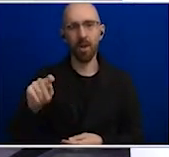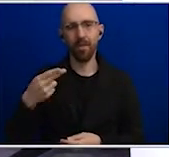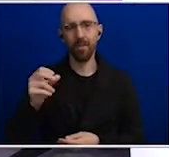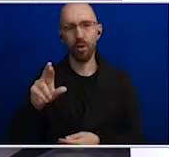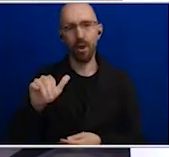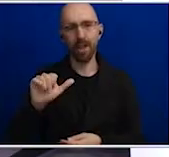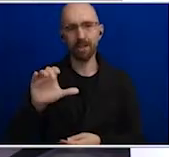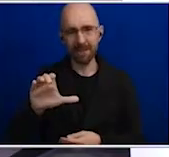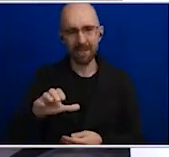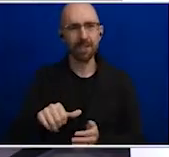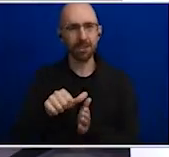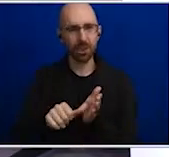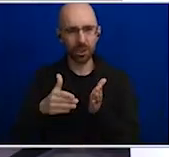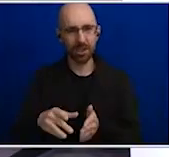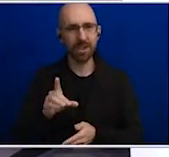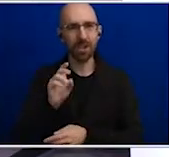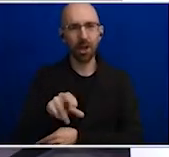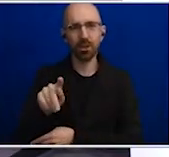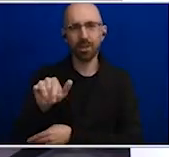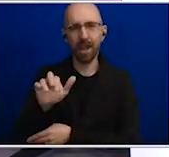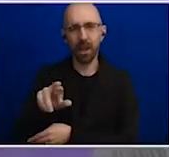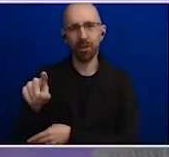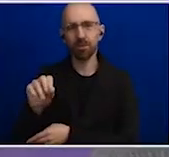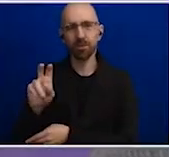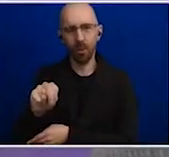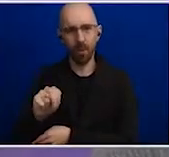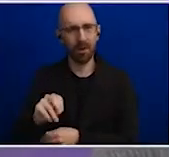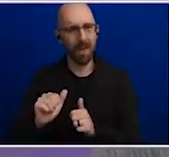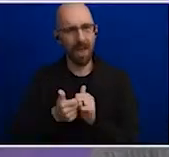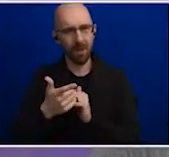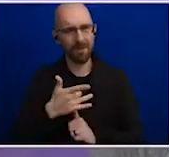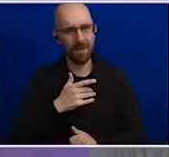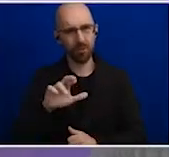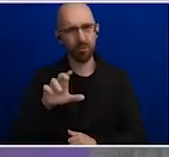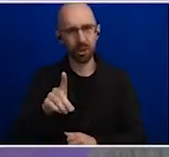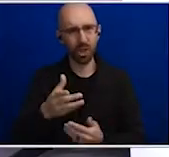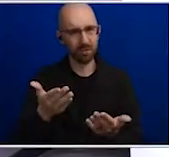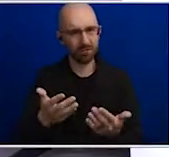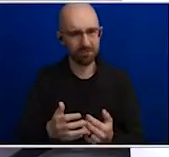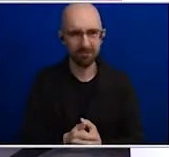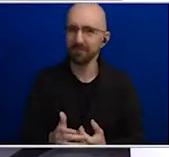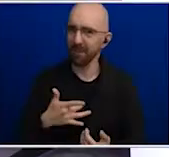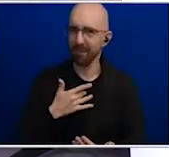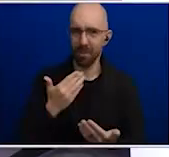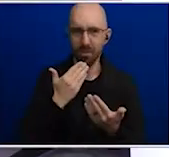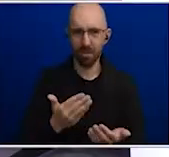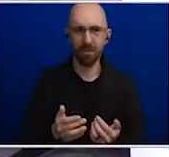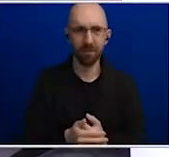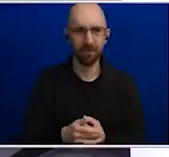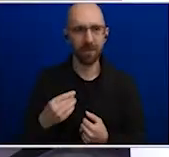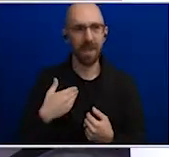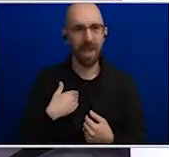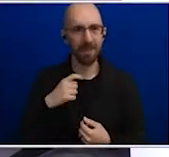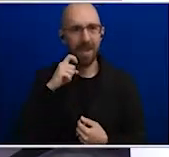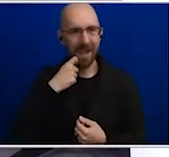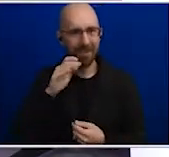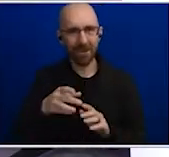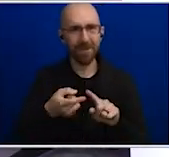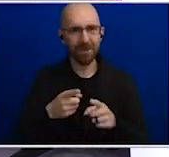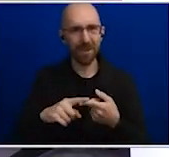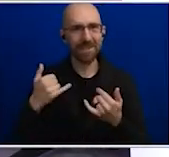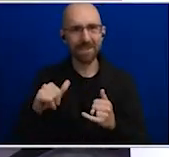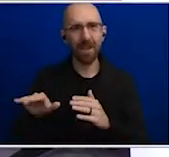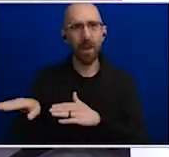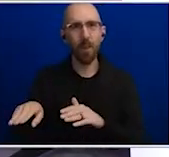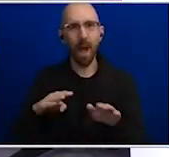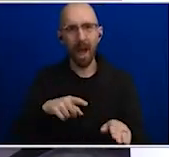studio. Richard, how are you feeling today? Great. Yeah, I feel really good. You've got some envy of your friends who are still in Hawaii because you were showing us pictures